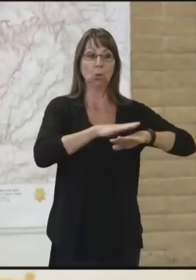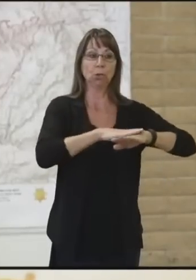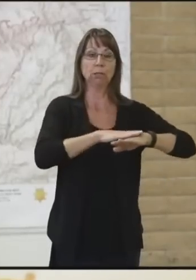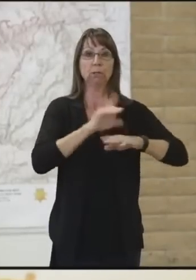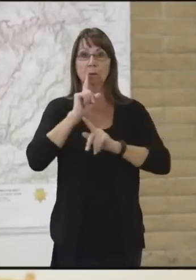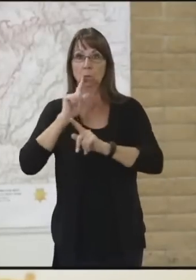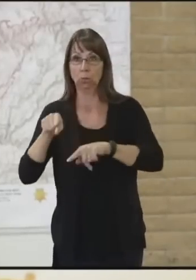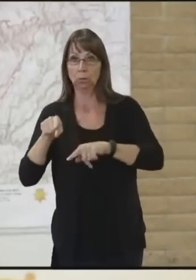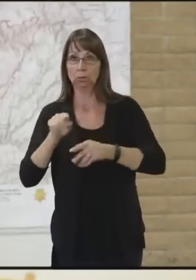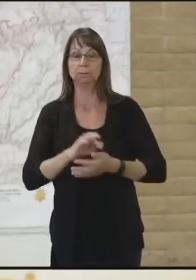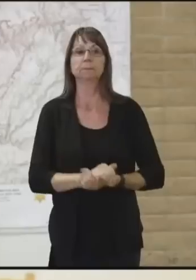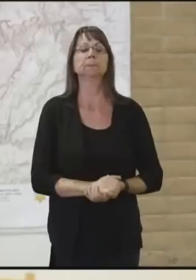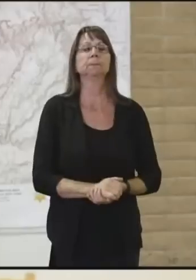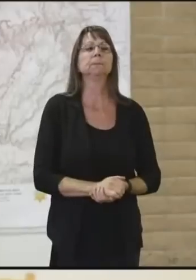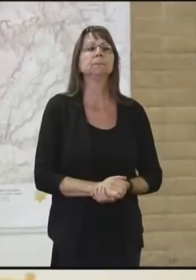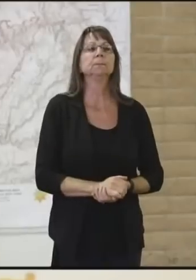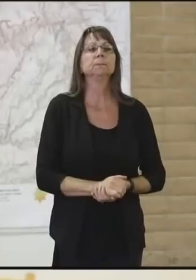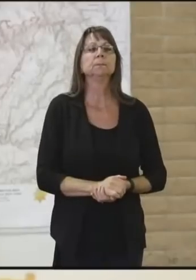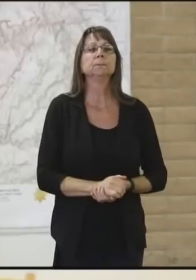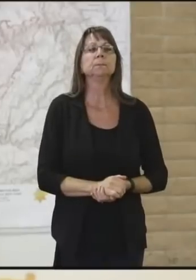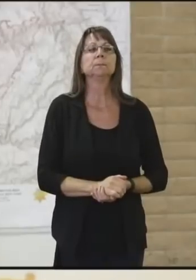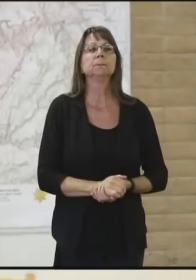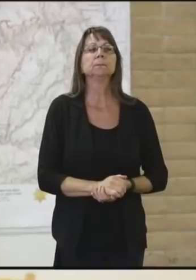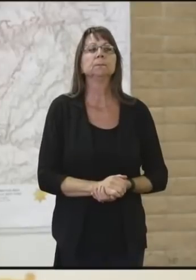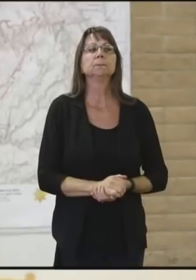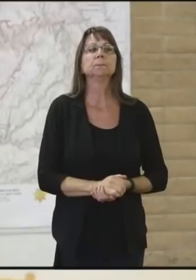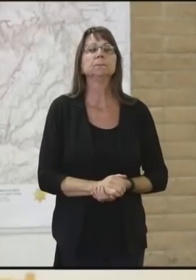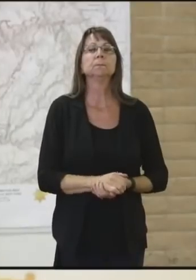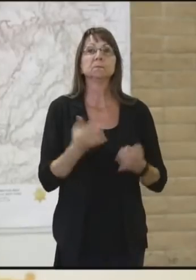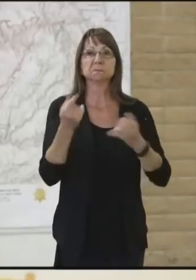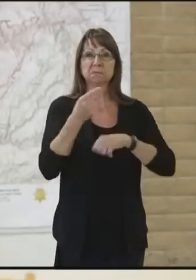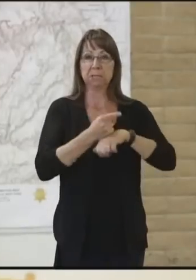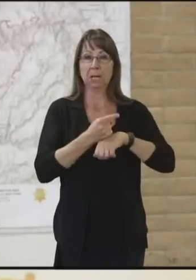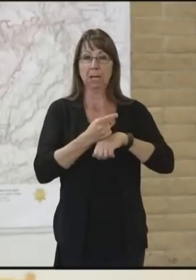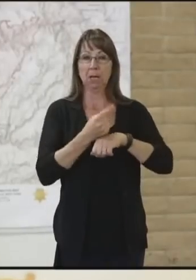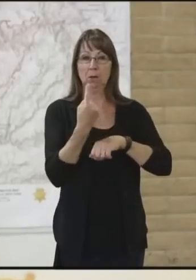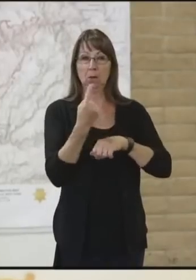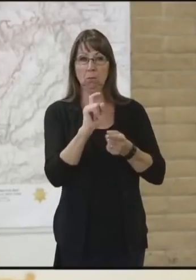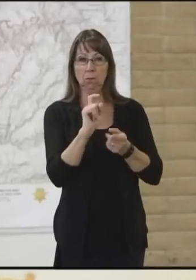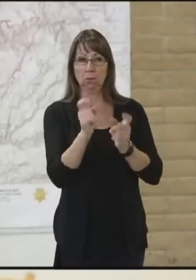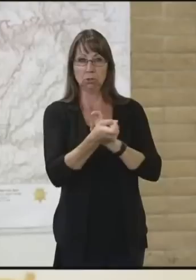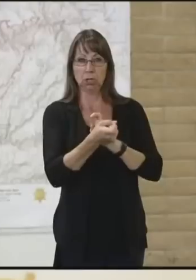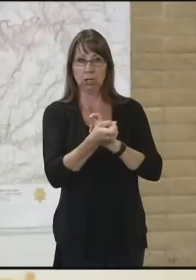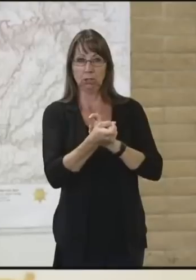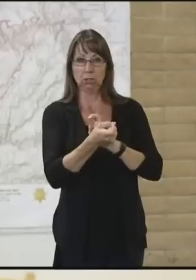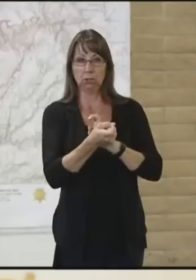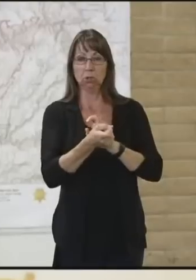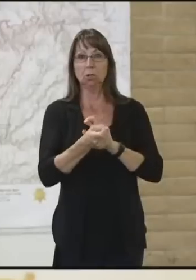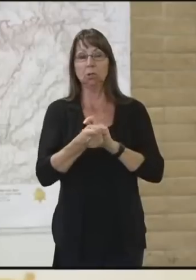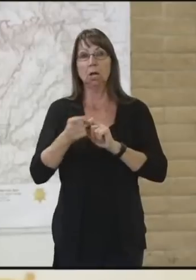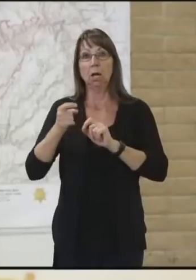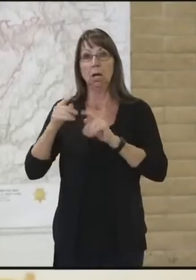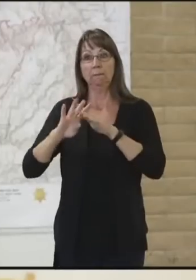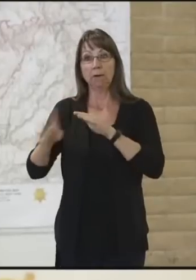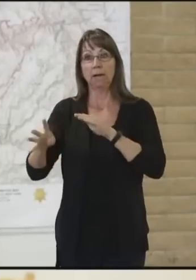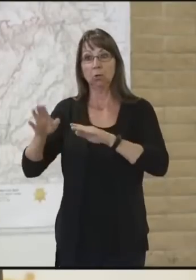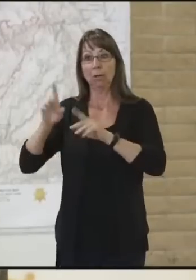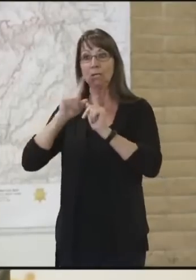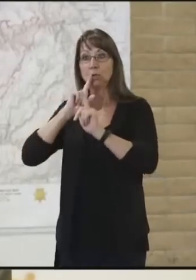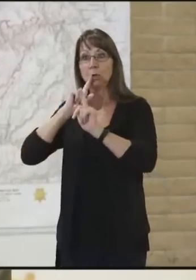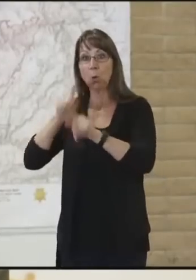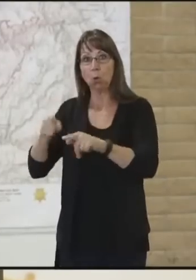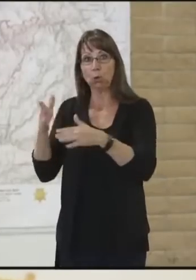by this fire. One adjustment we've made today, this evening, the evacuation order for the area between